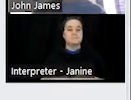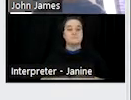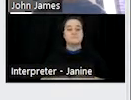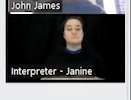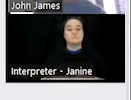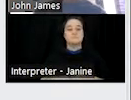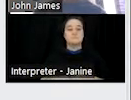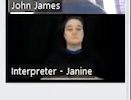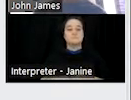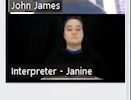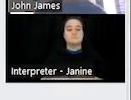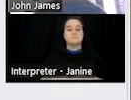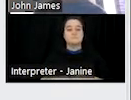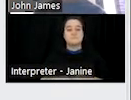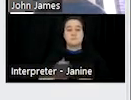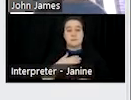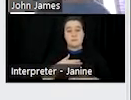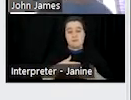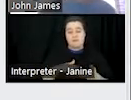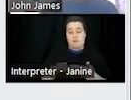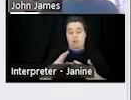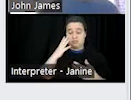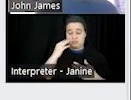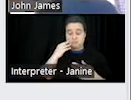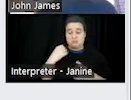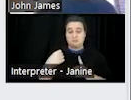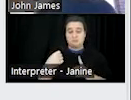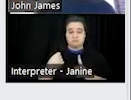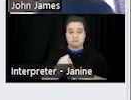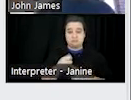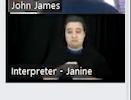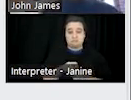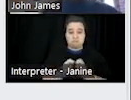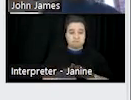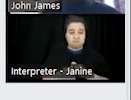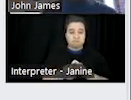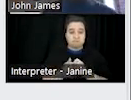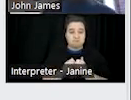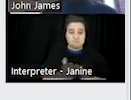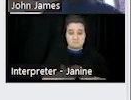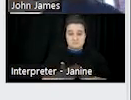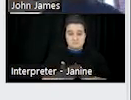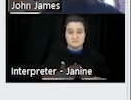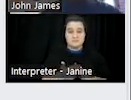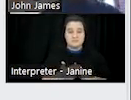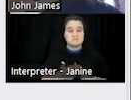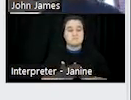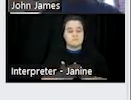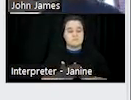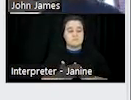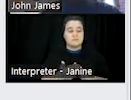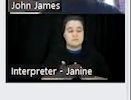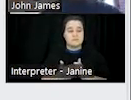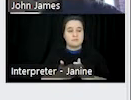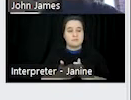I can say that my college experience has shaped me as a person that I want to become.